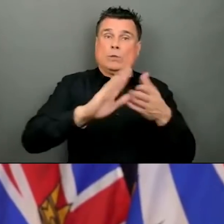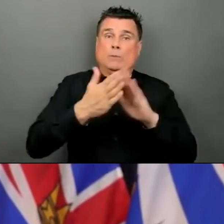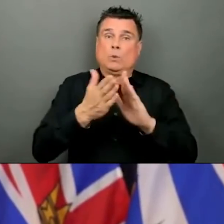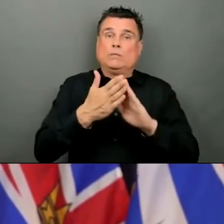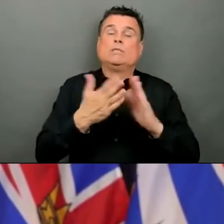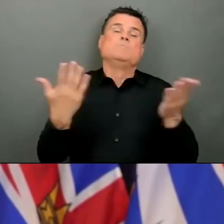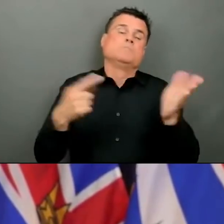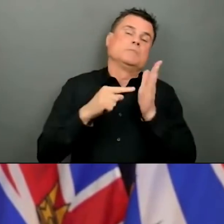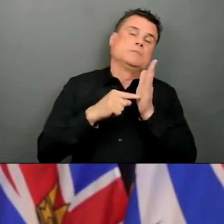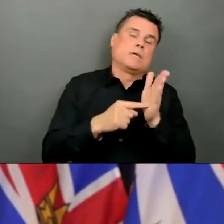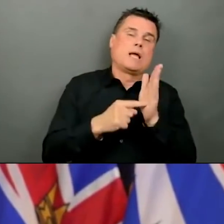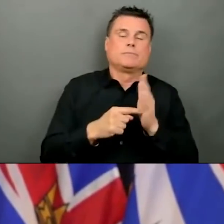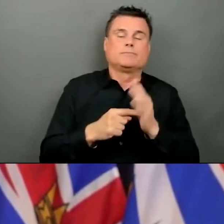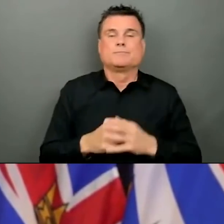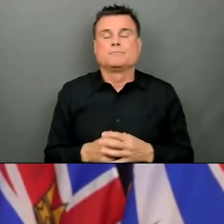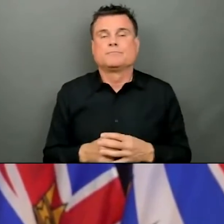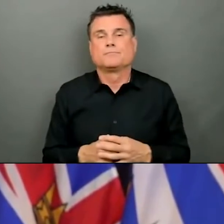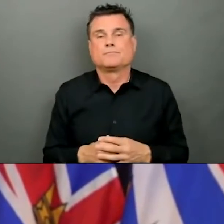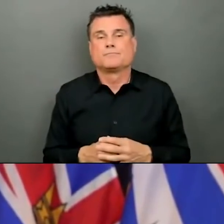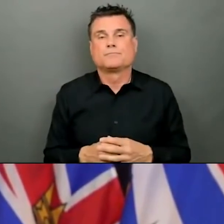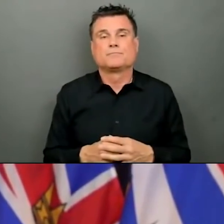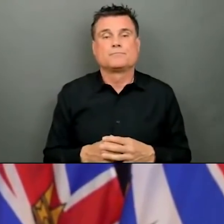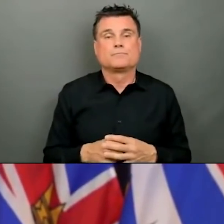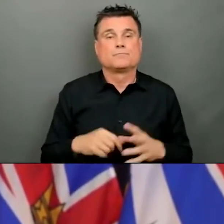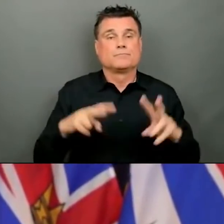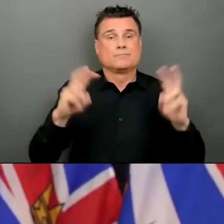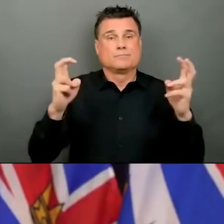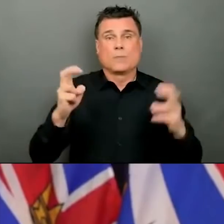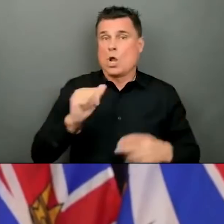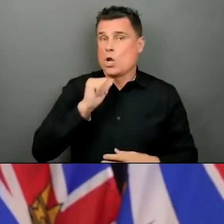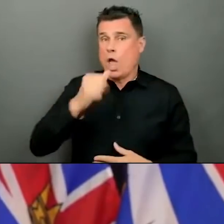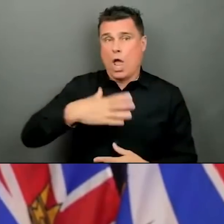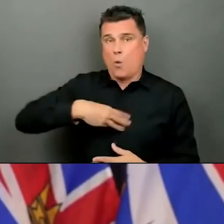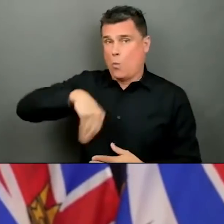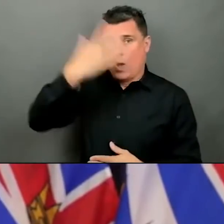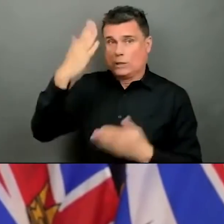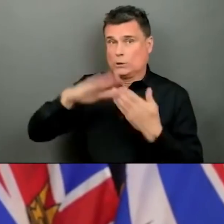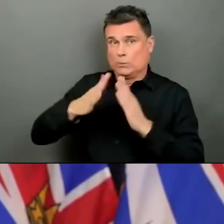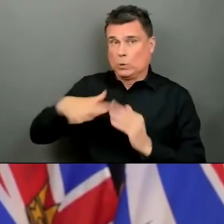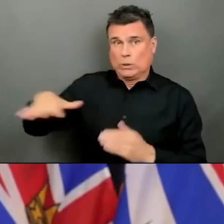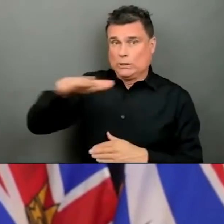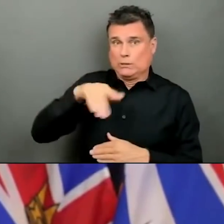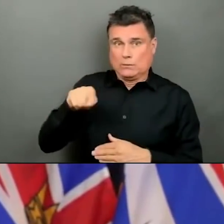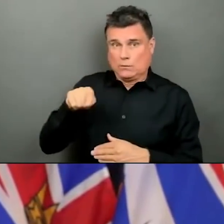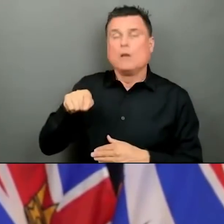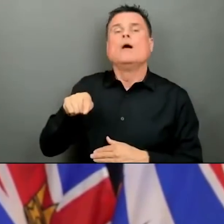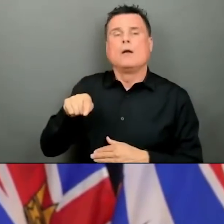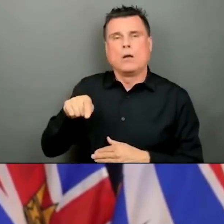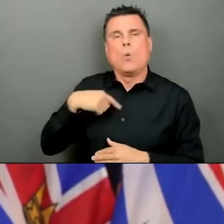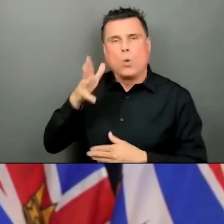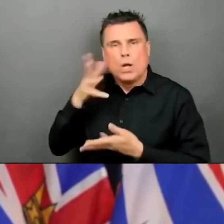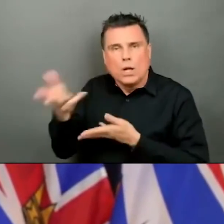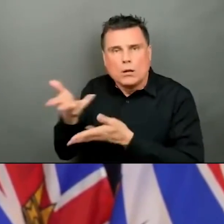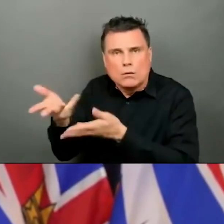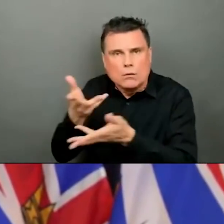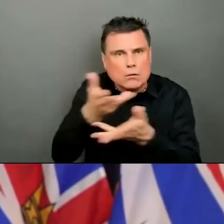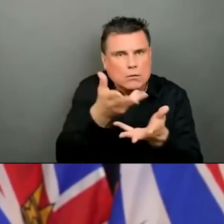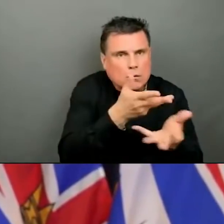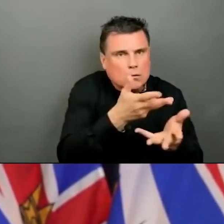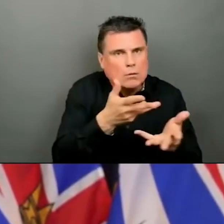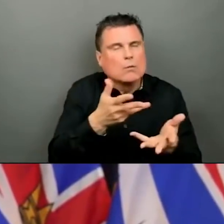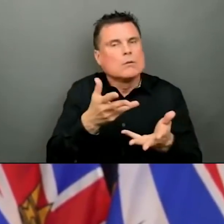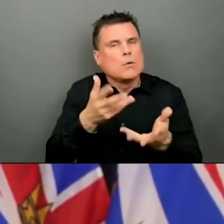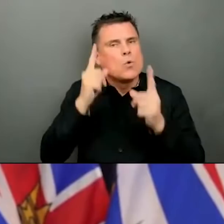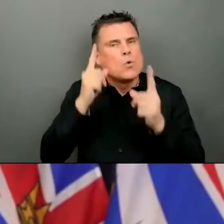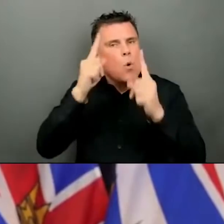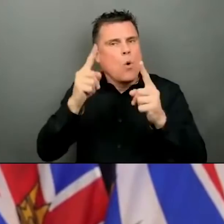not give anyone fear that there will be additional repercussions. This is about travel. There will be no additional authority given to